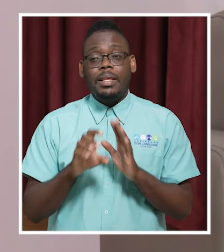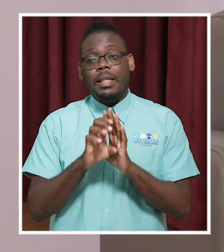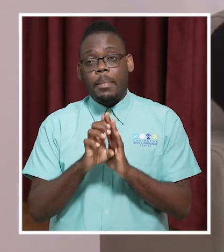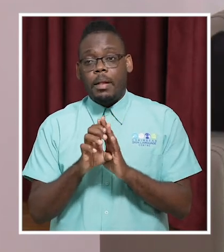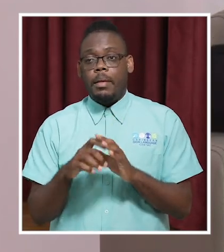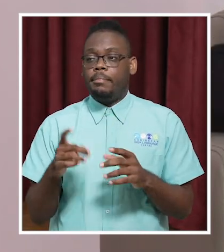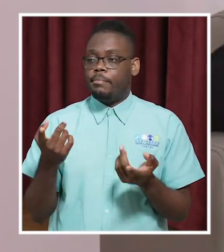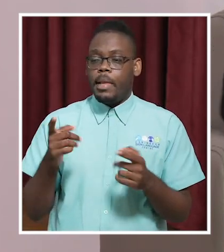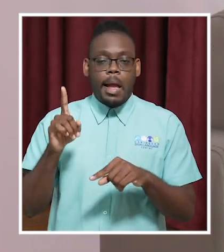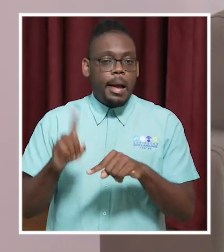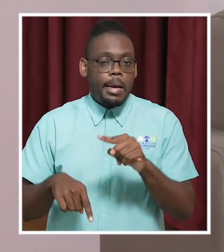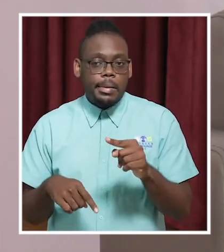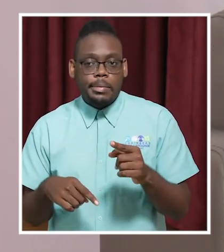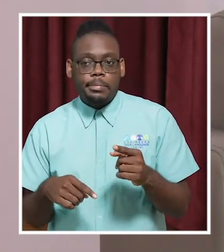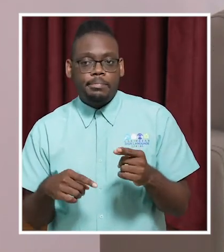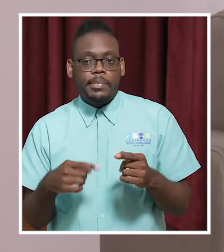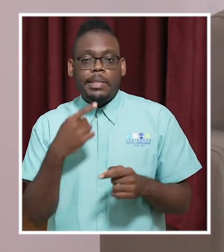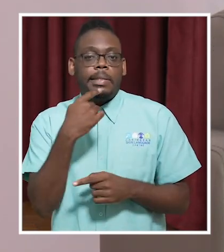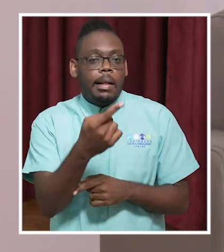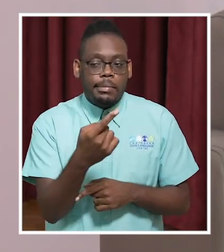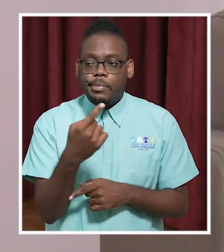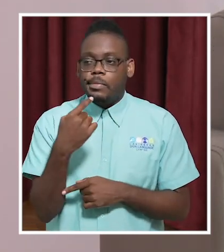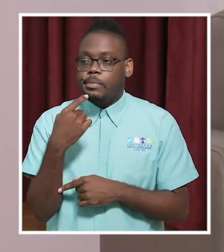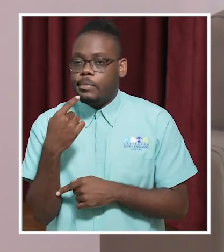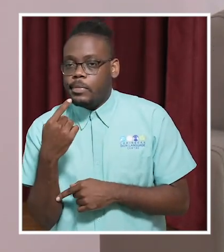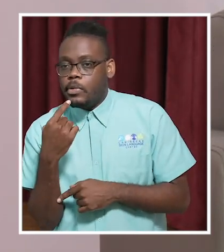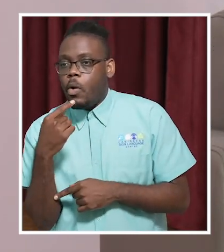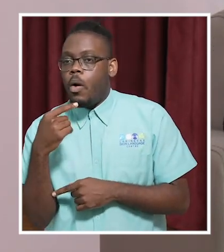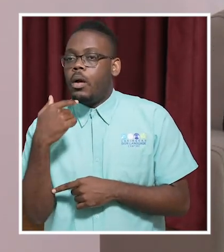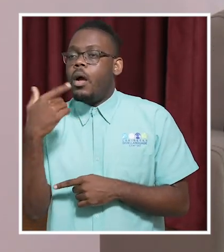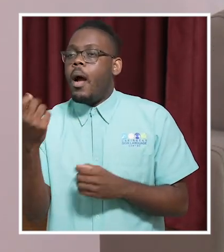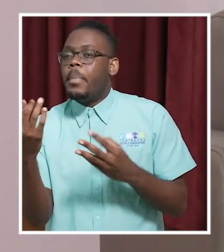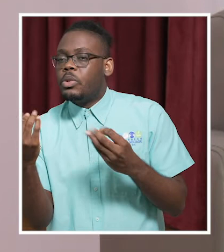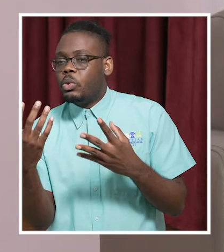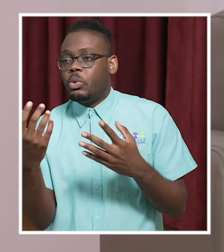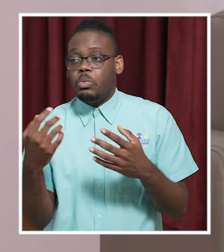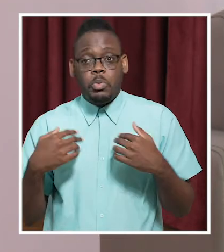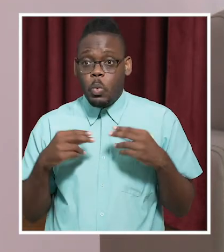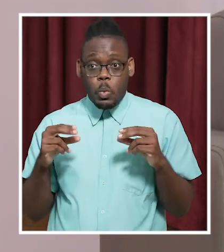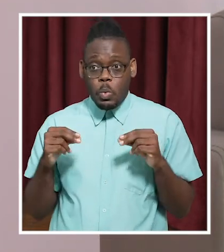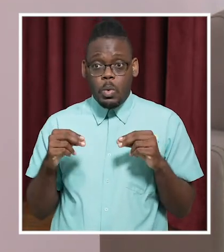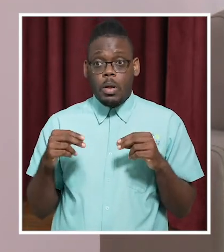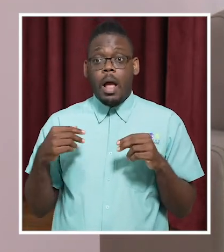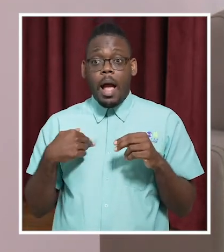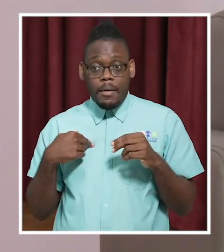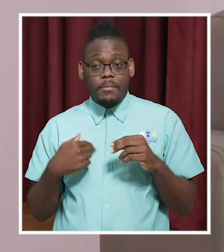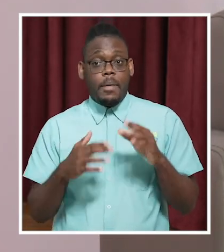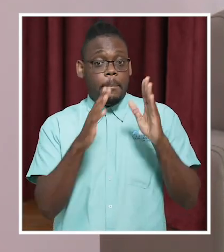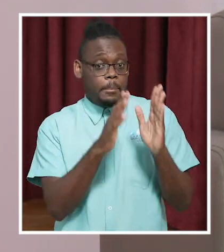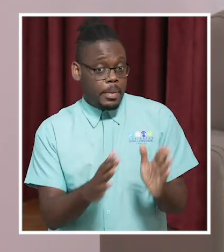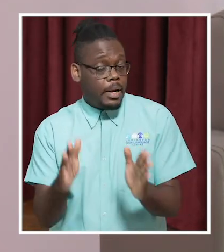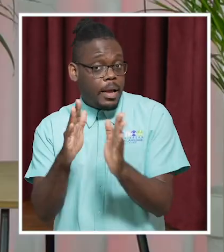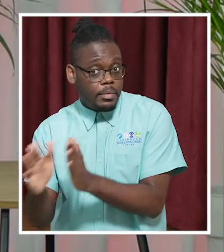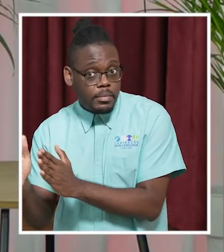this, or we have so many people and this is what we need. So to inform a strategy as how to move forward, you must have research. So if you